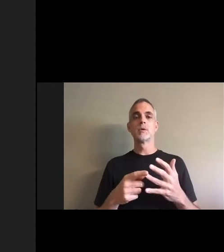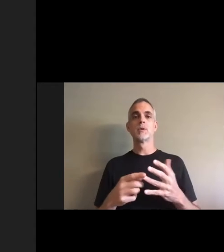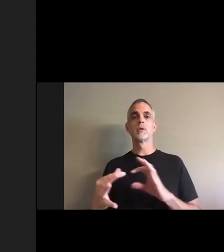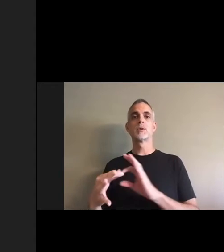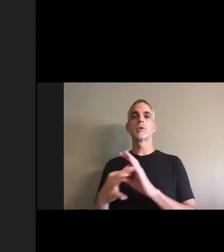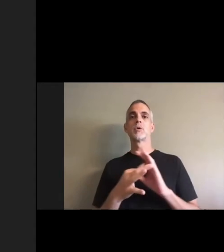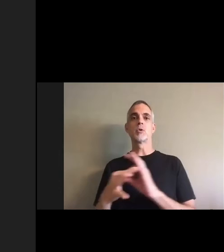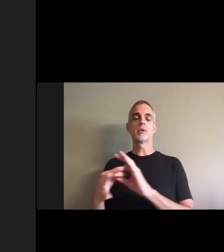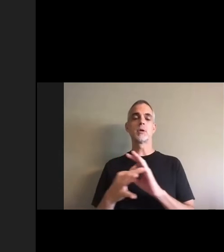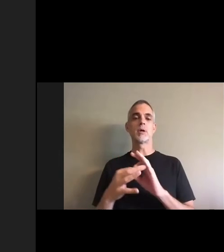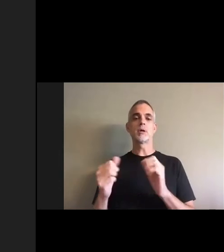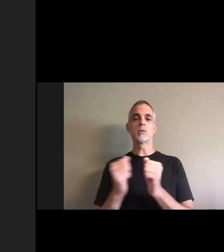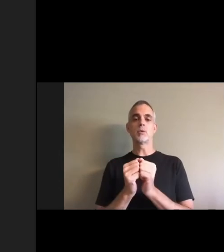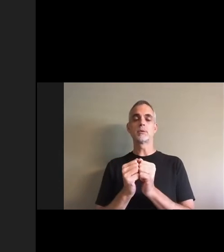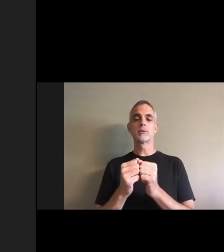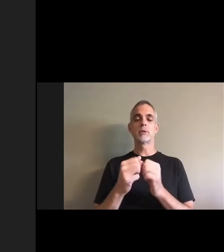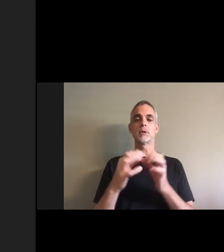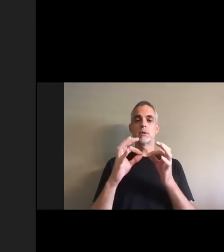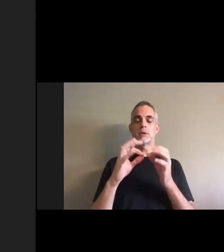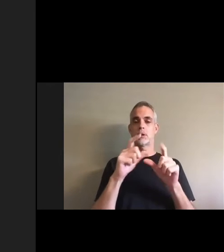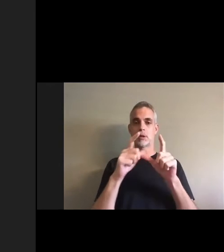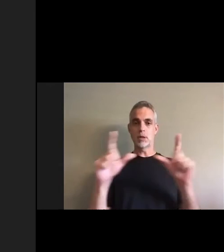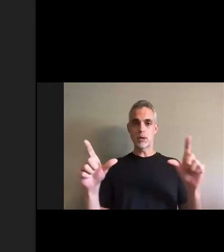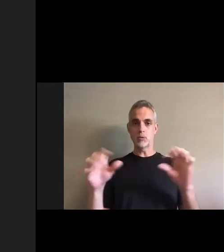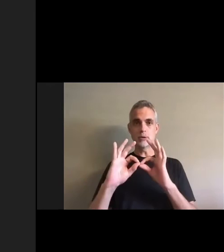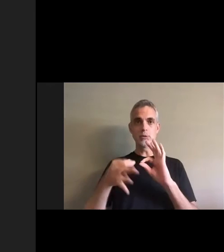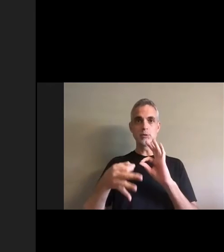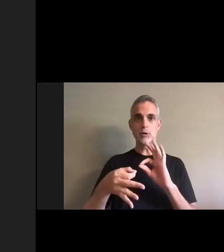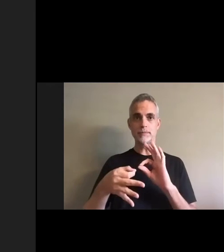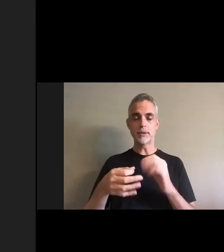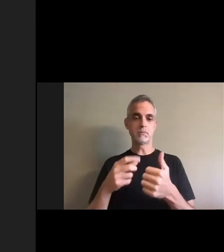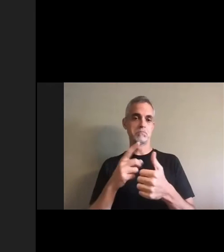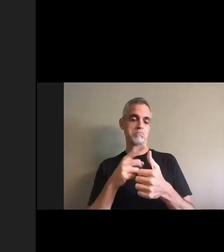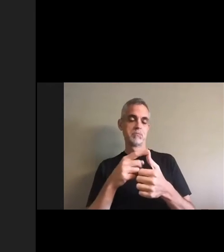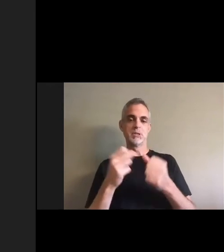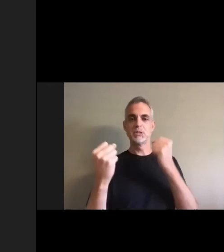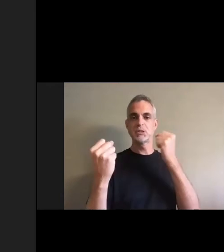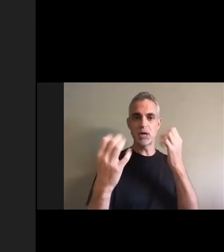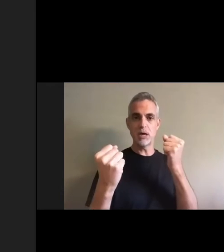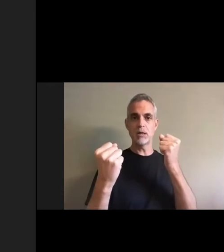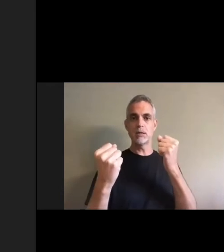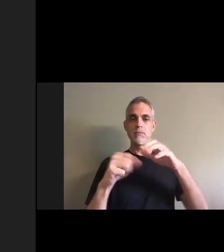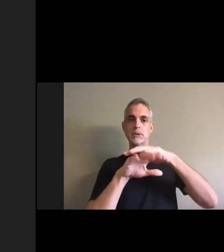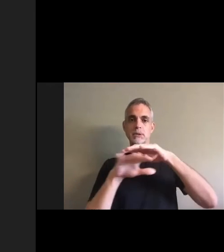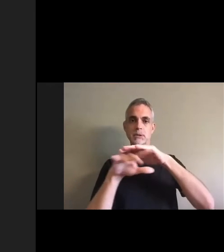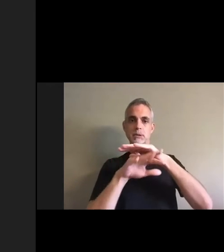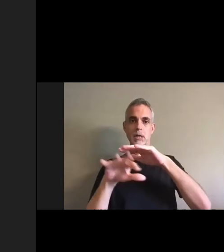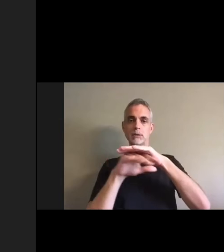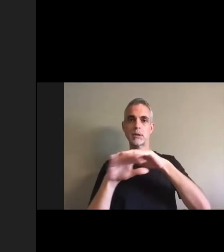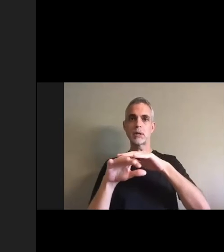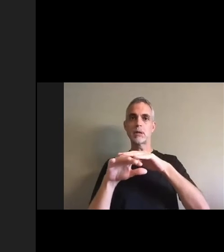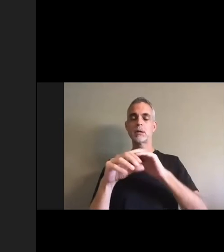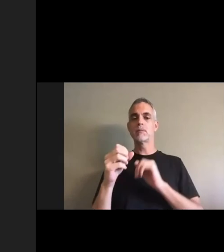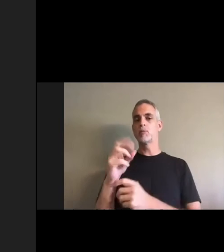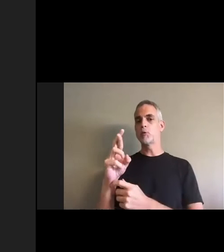materials. You want to be able to coordinate with the language interpreters. For example, a sign interpreter